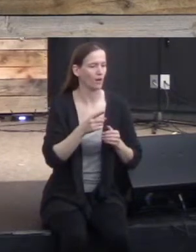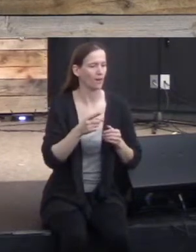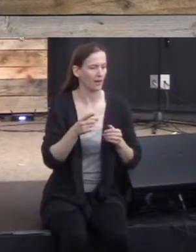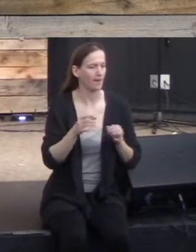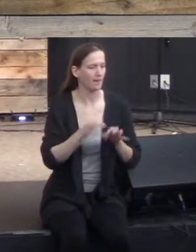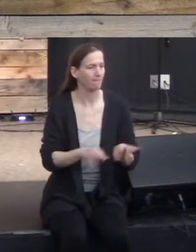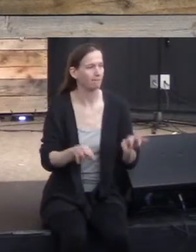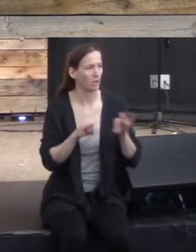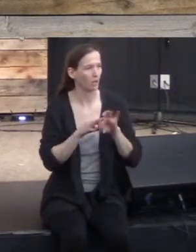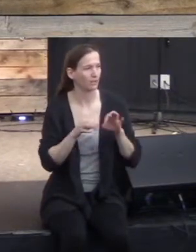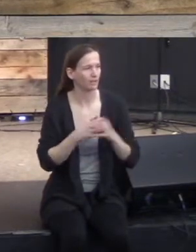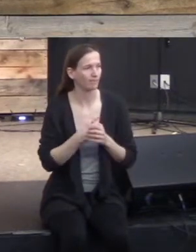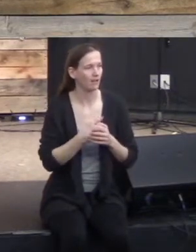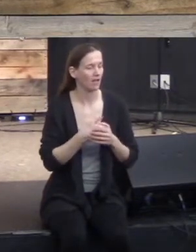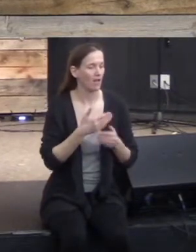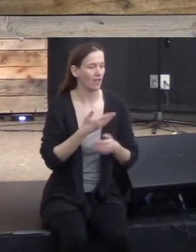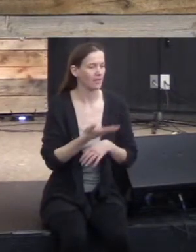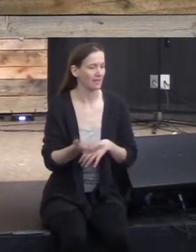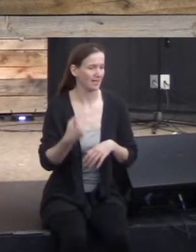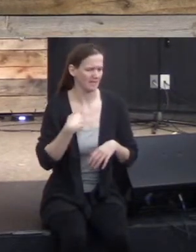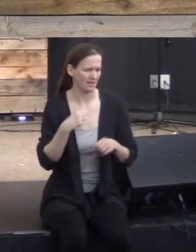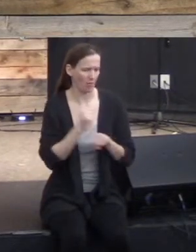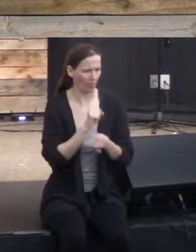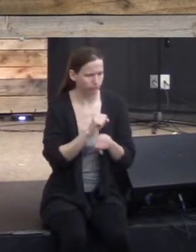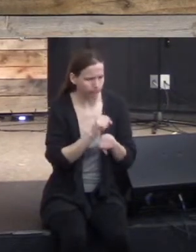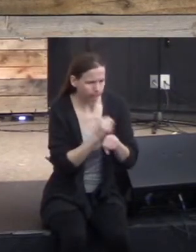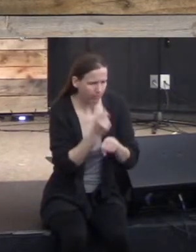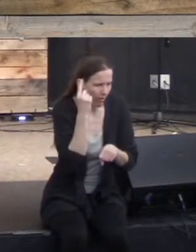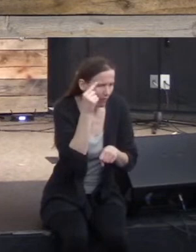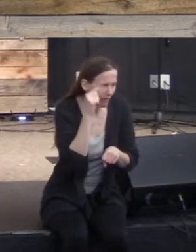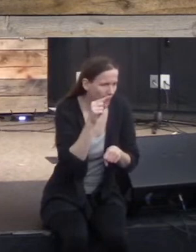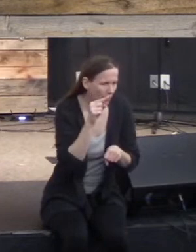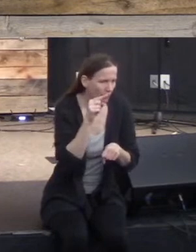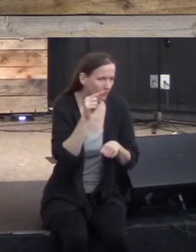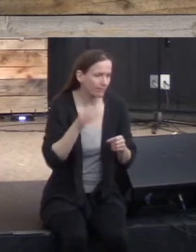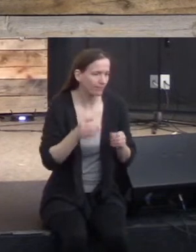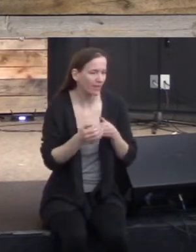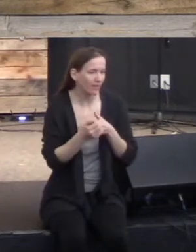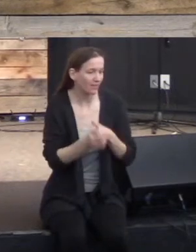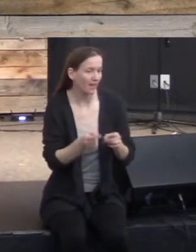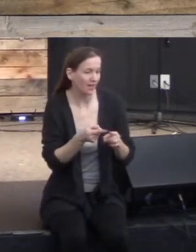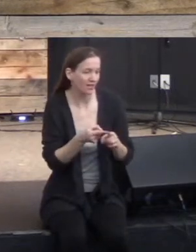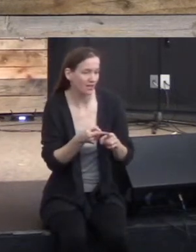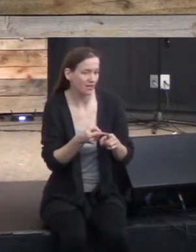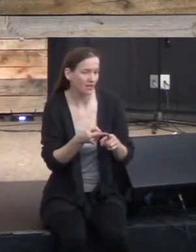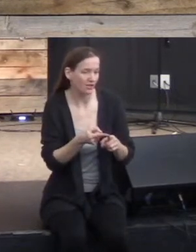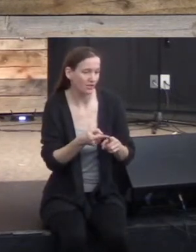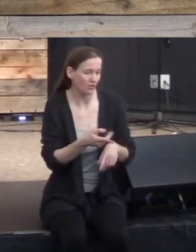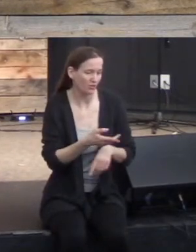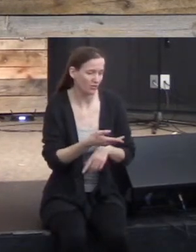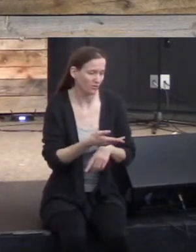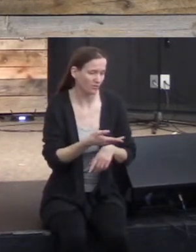for, just like all the things that Jacob worked for, led to a point where I have to go, you know what? This